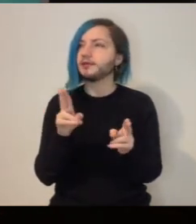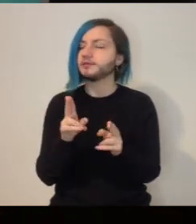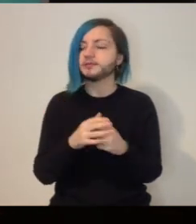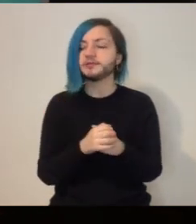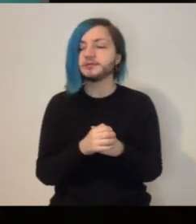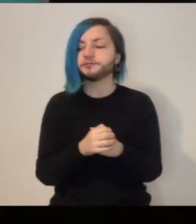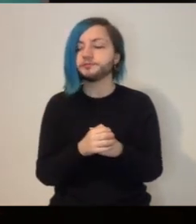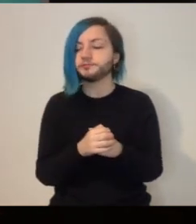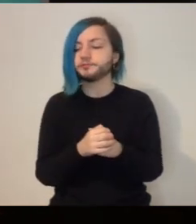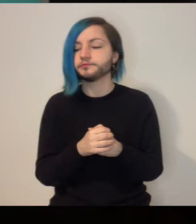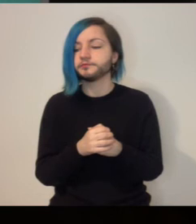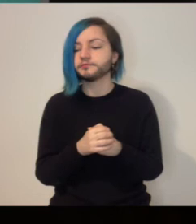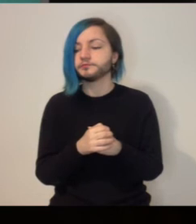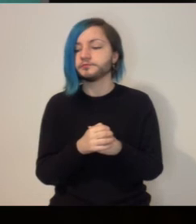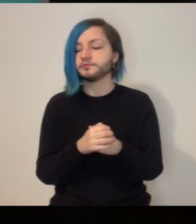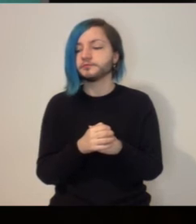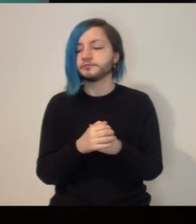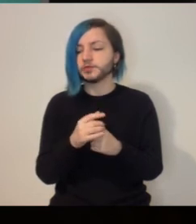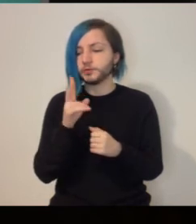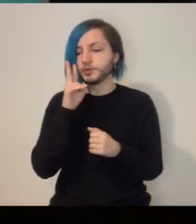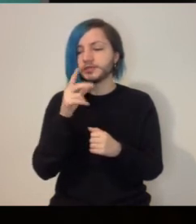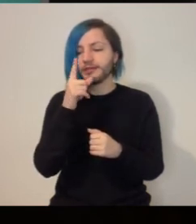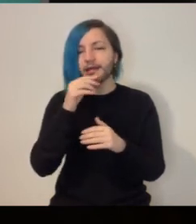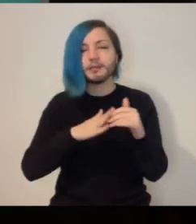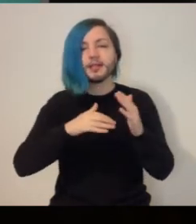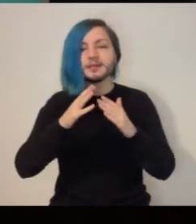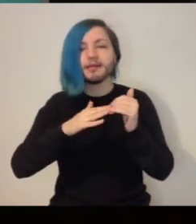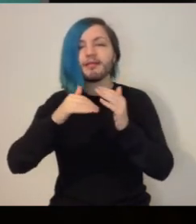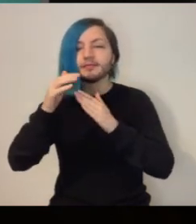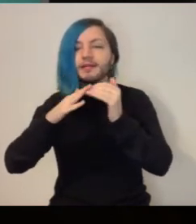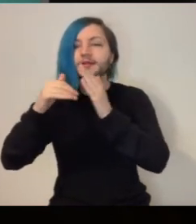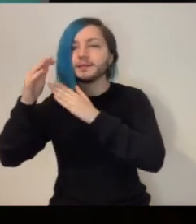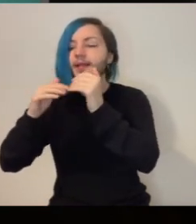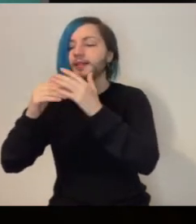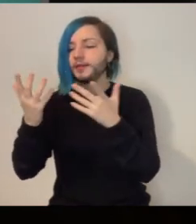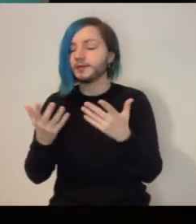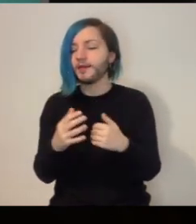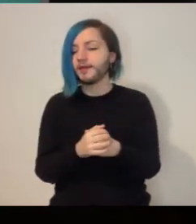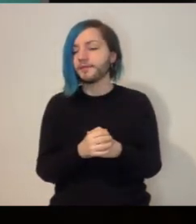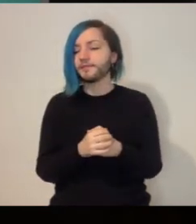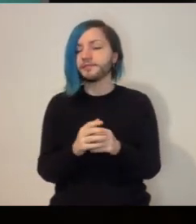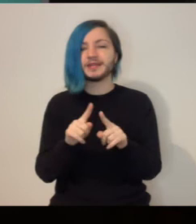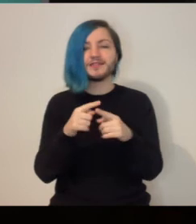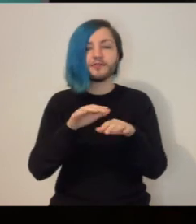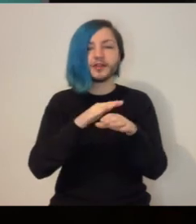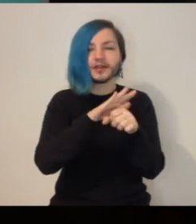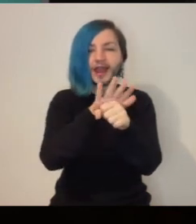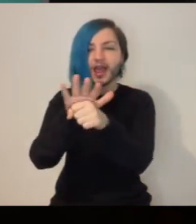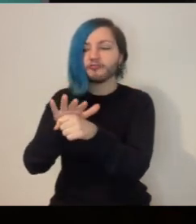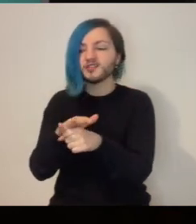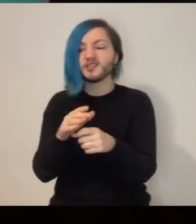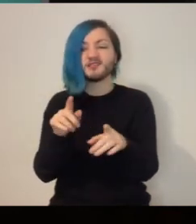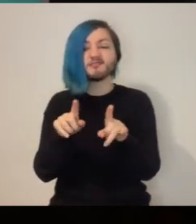just under. So you can see where it's started to build up. So it's all building up slowly of the different